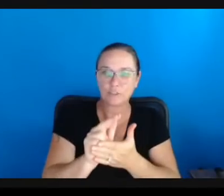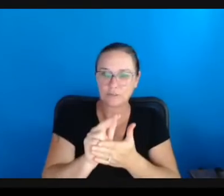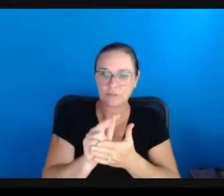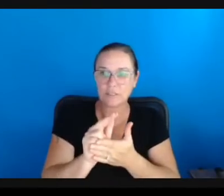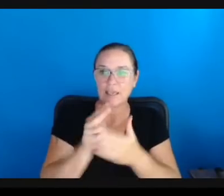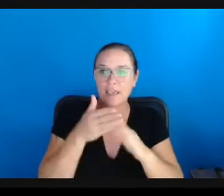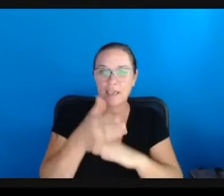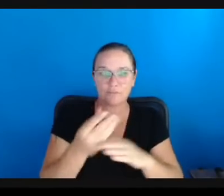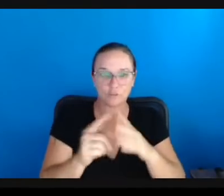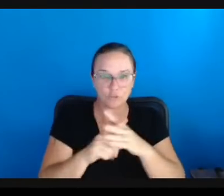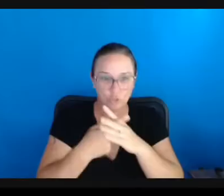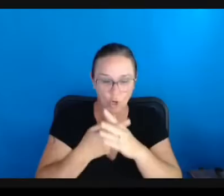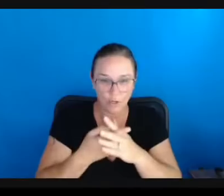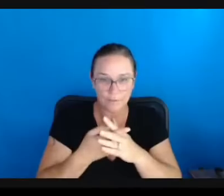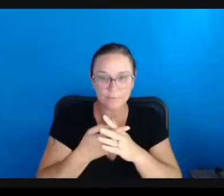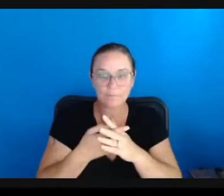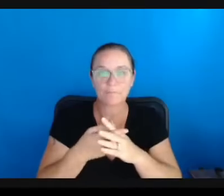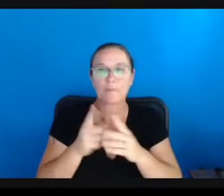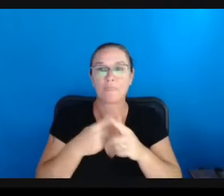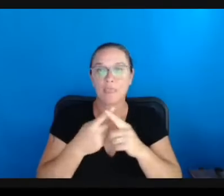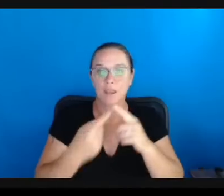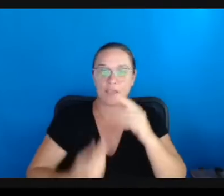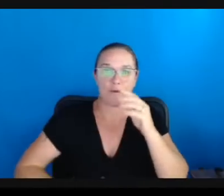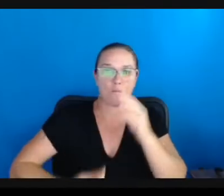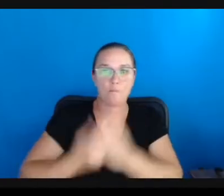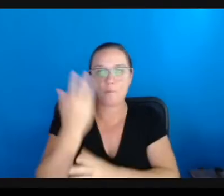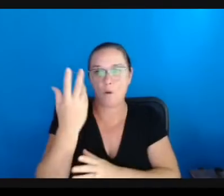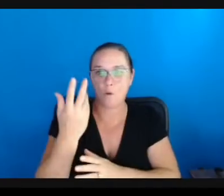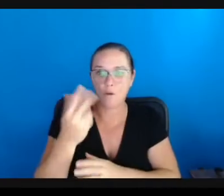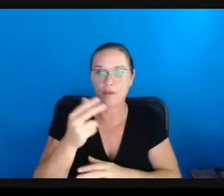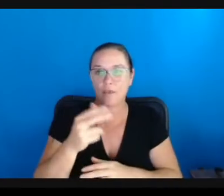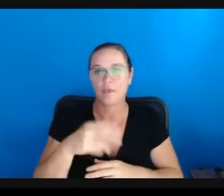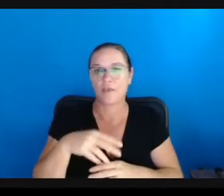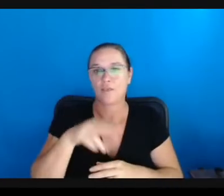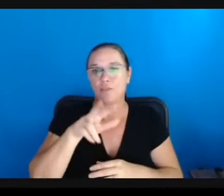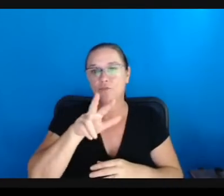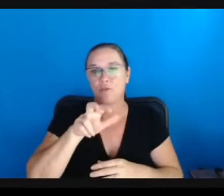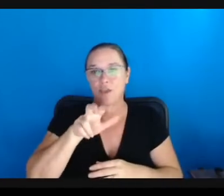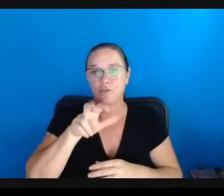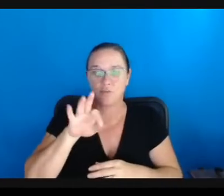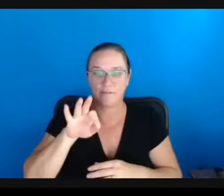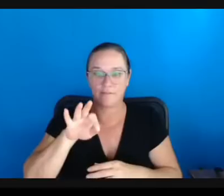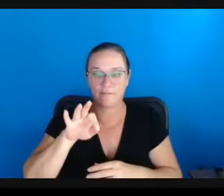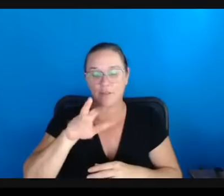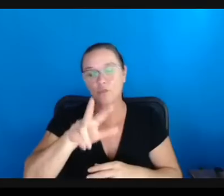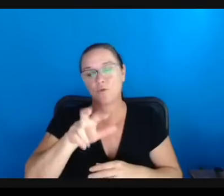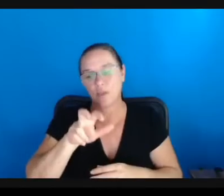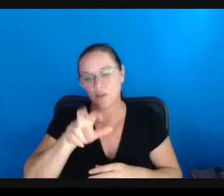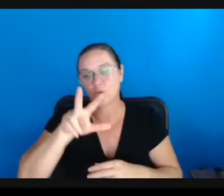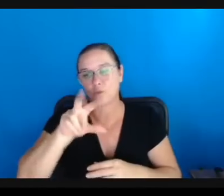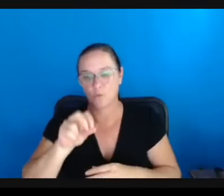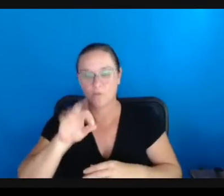And then you had those higher fountains of 100 meters or 330 feet right there.